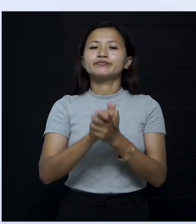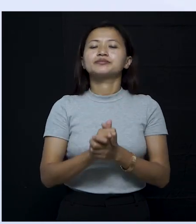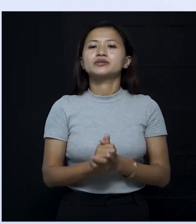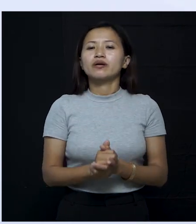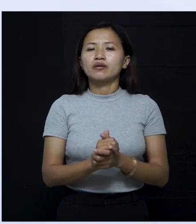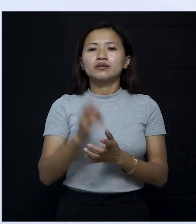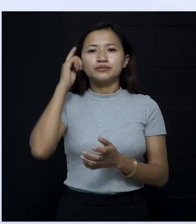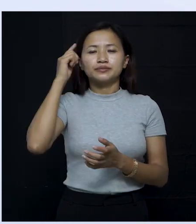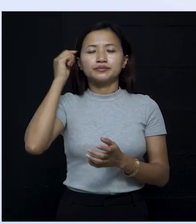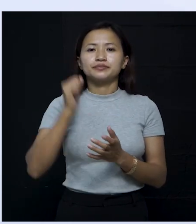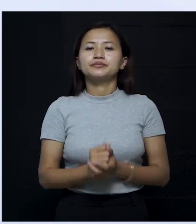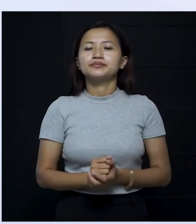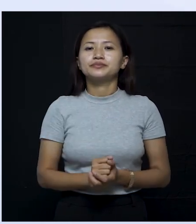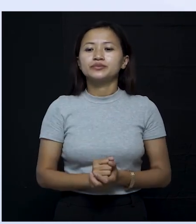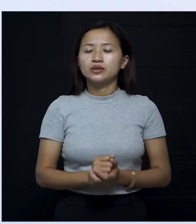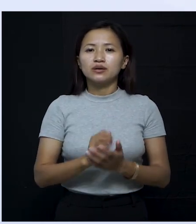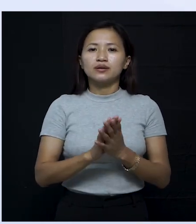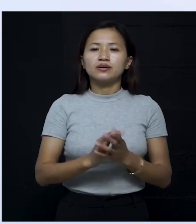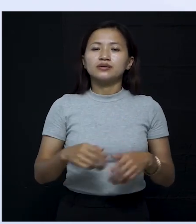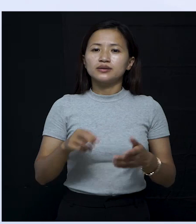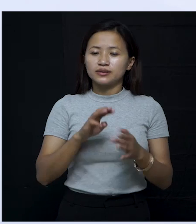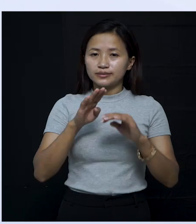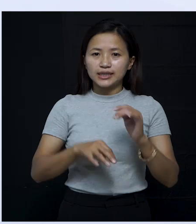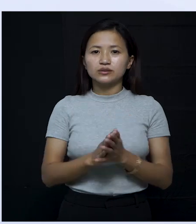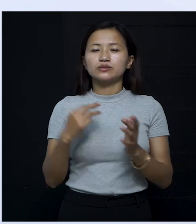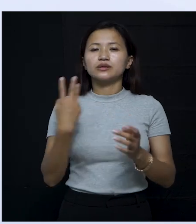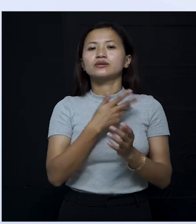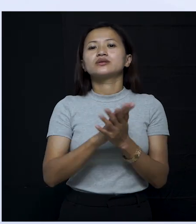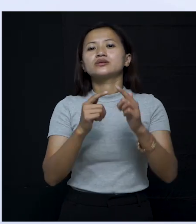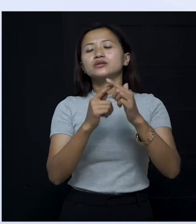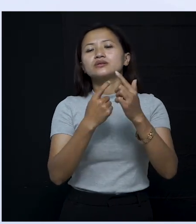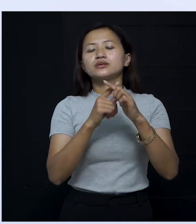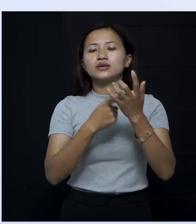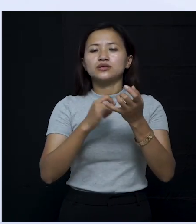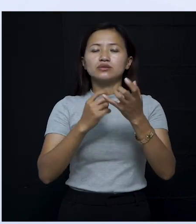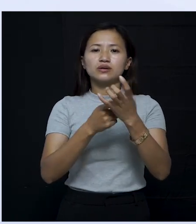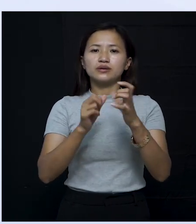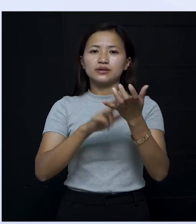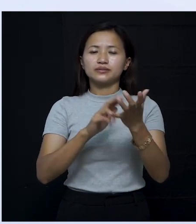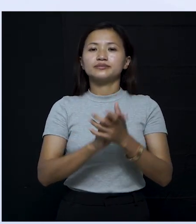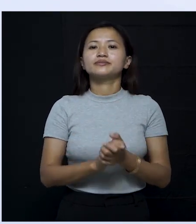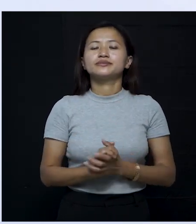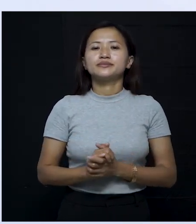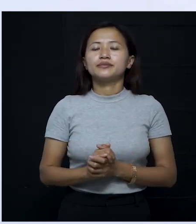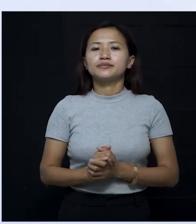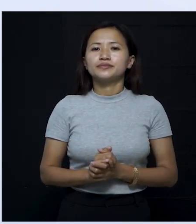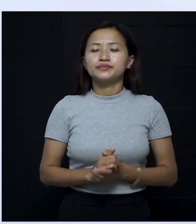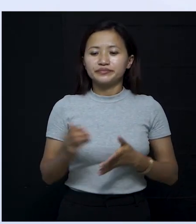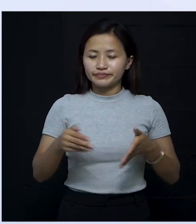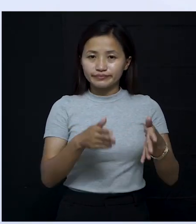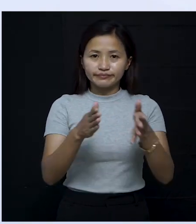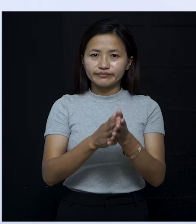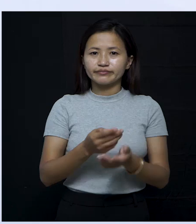So we have this Dhansiri, Doyang. Then we have this Tsurang, Okay, Tsurang River is